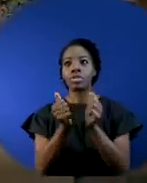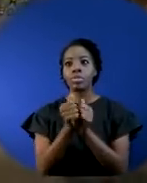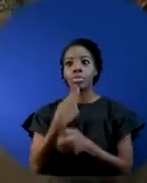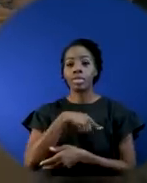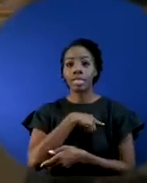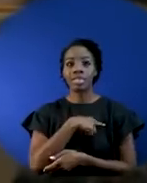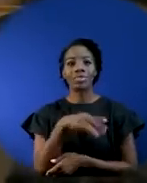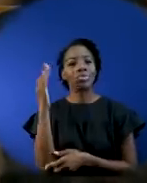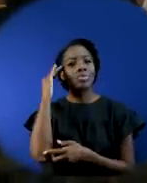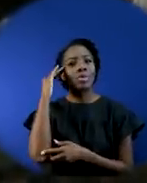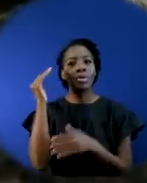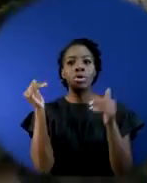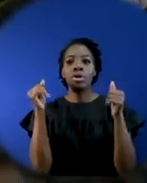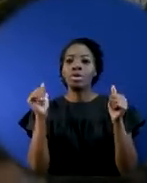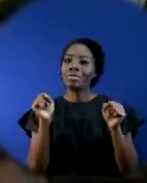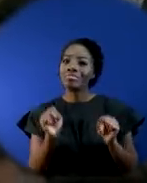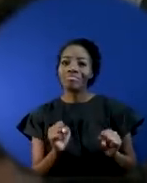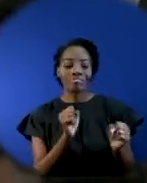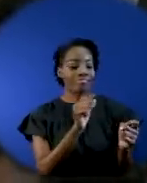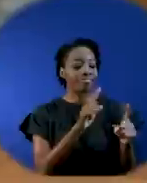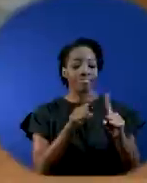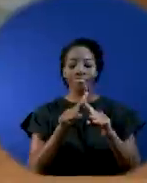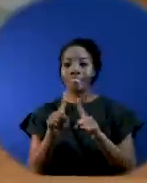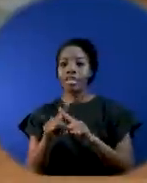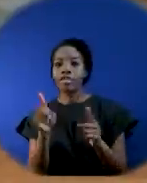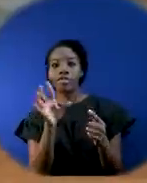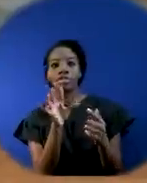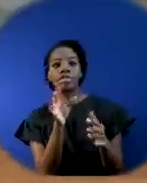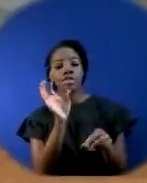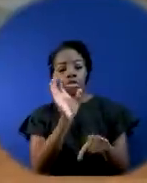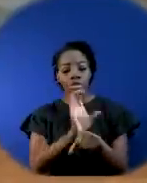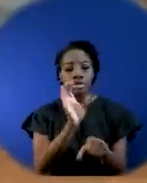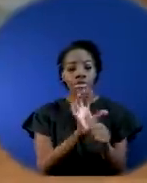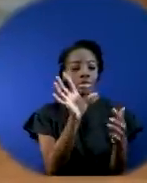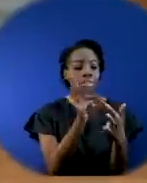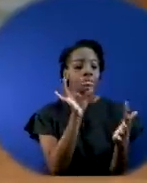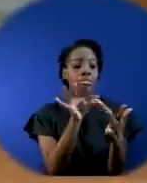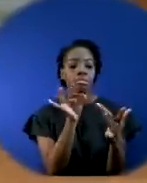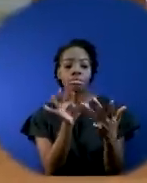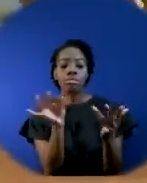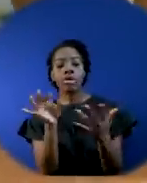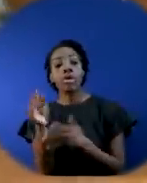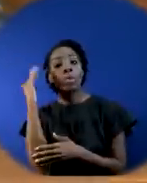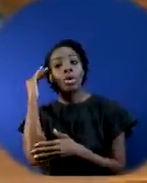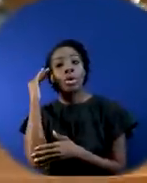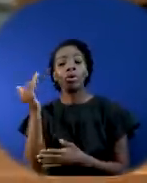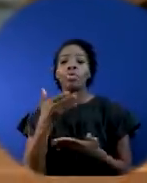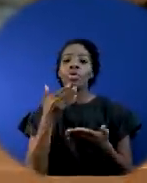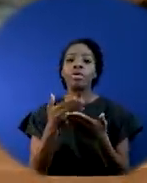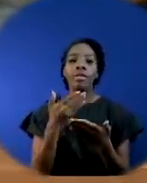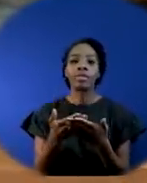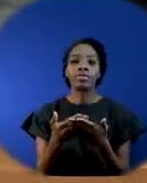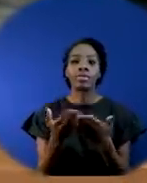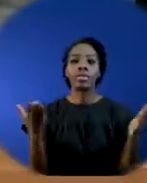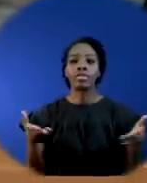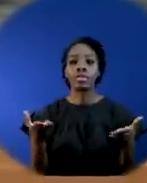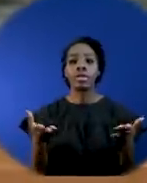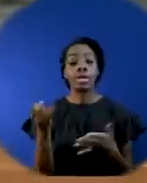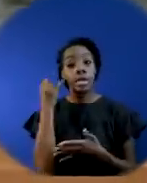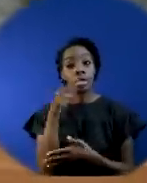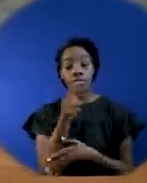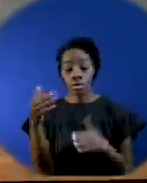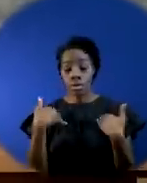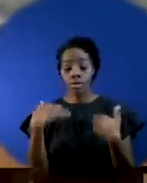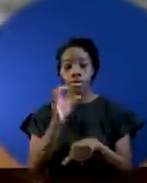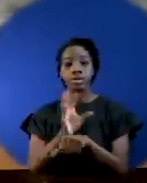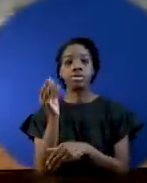you had options as to where you might choose to spend this day in worship, so we neither take it for granted nor likely that you are here with us. If you have a church home, please